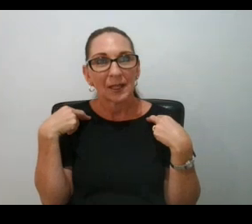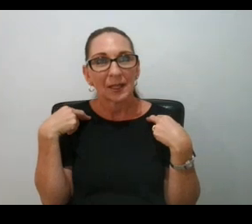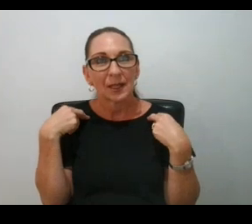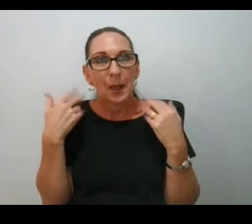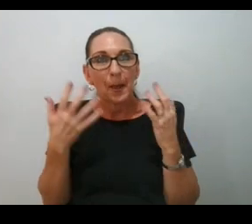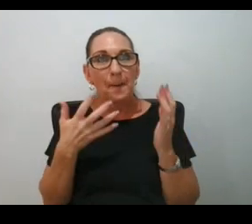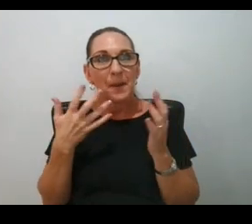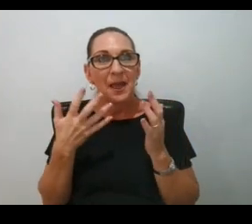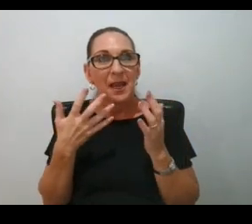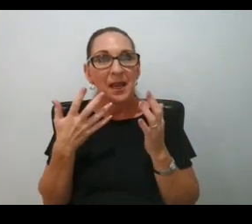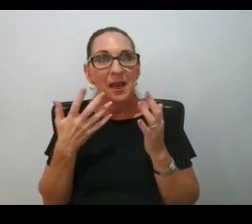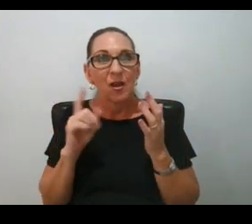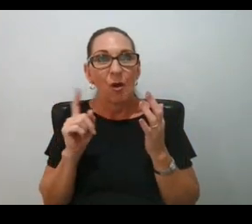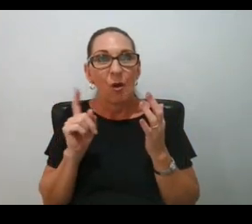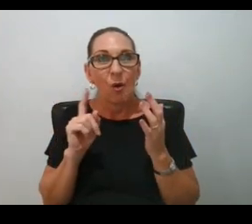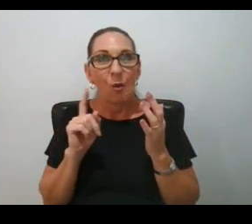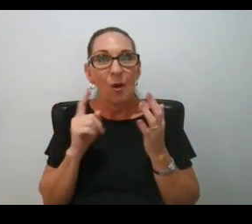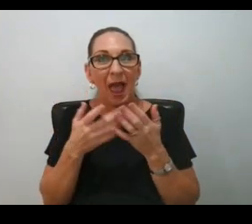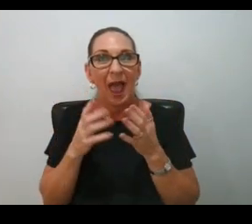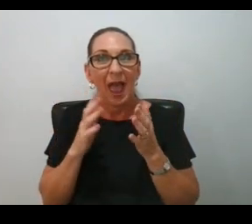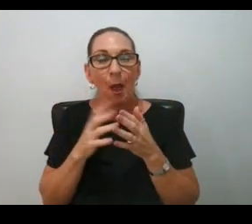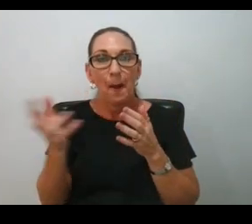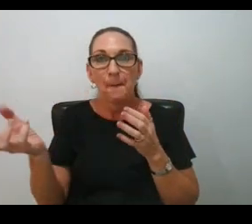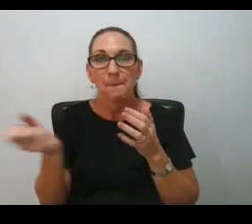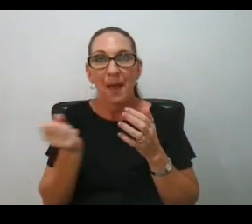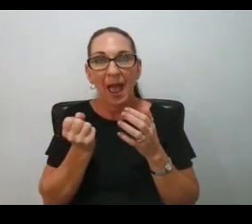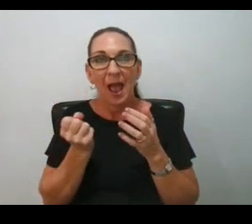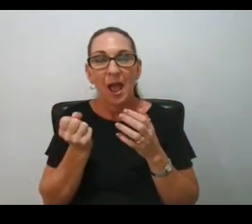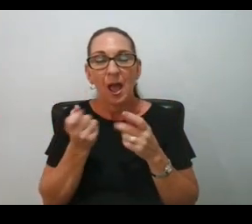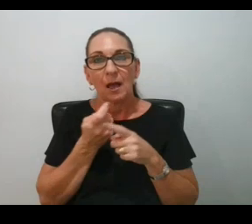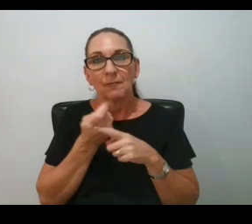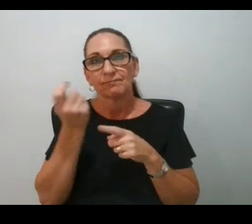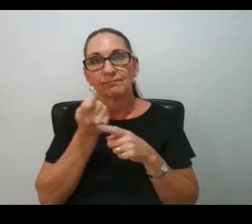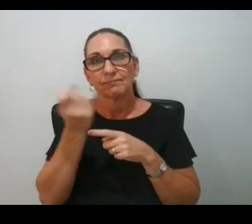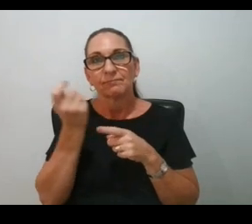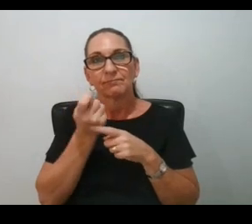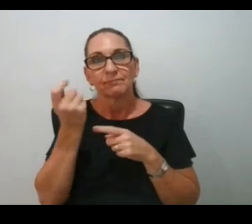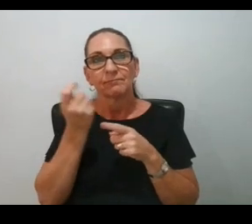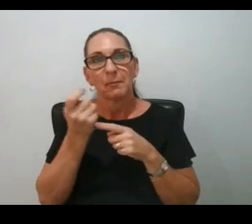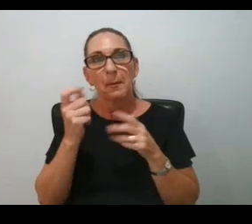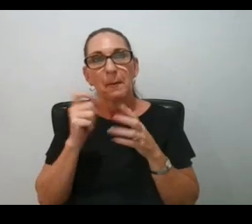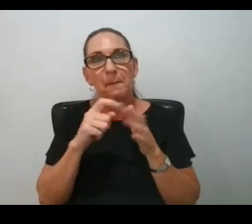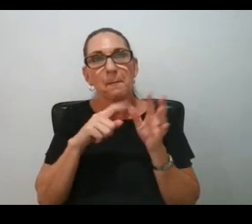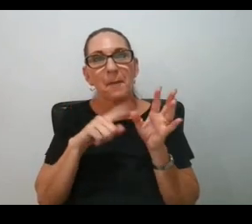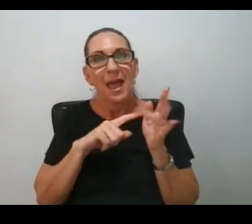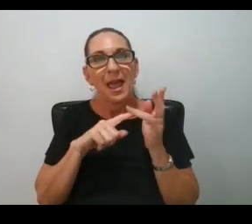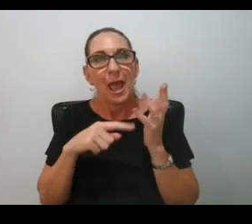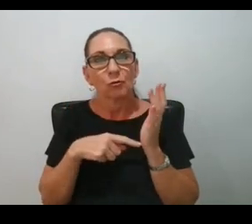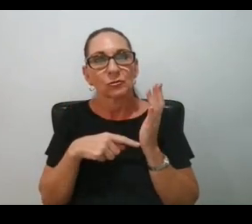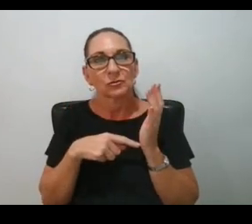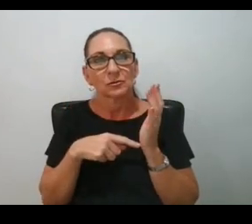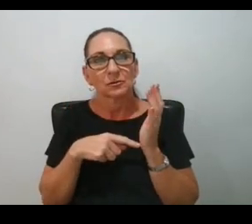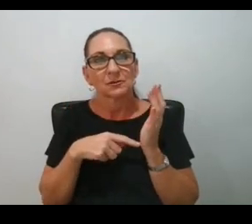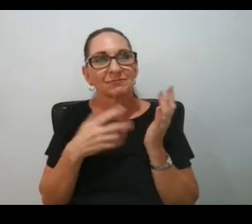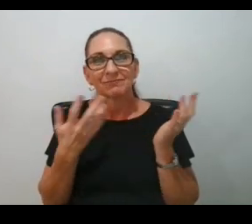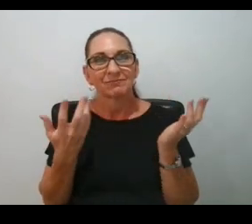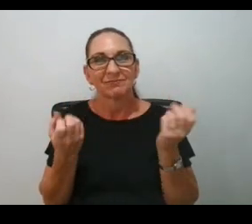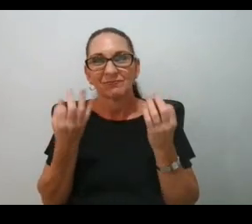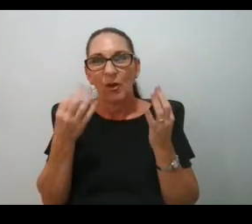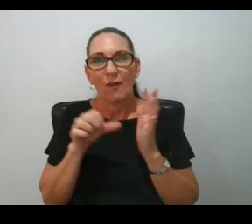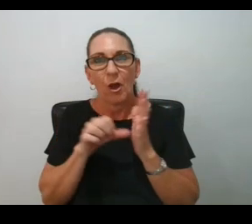way you get it back is by paying the payout amount to the pawnbroker. There's not financial hardship available